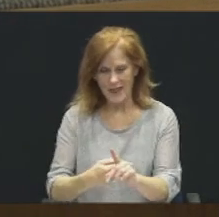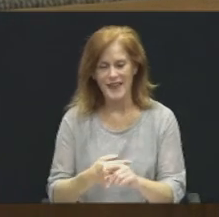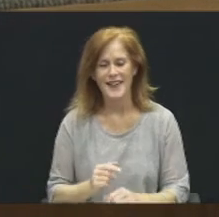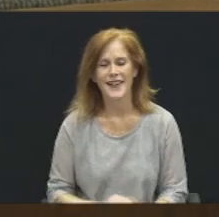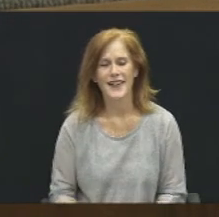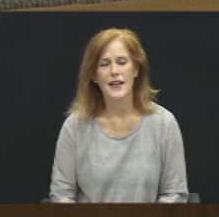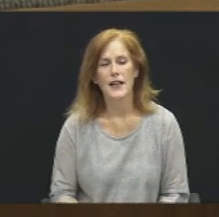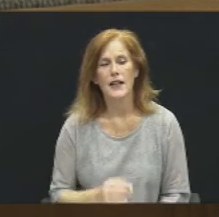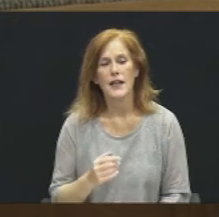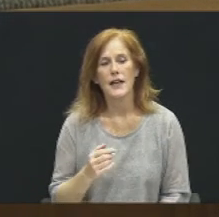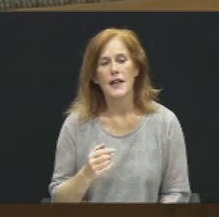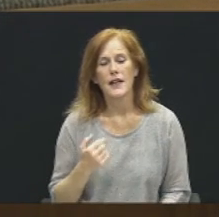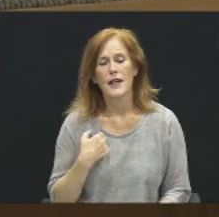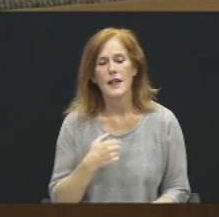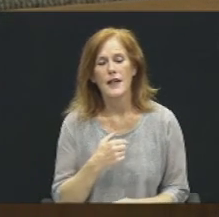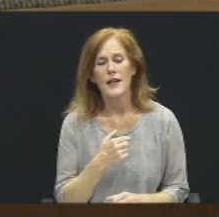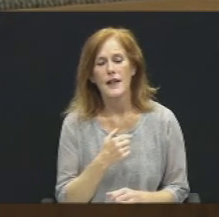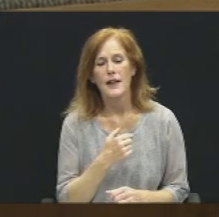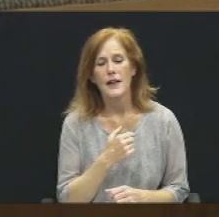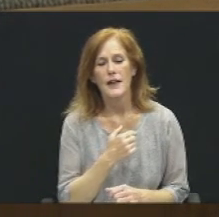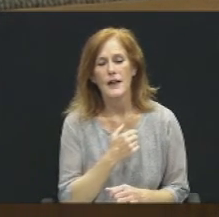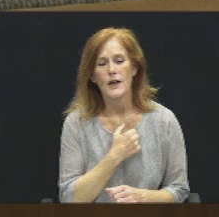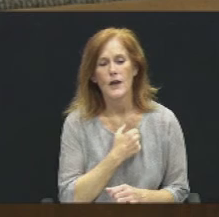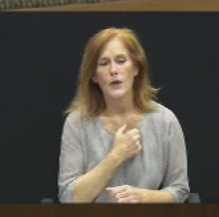Again, we meet